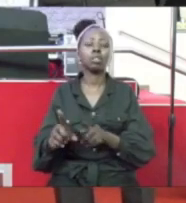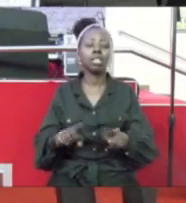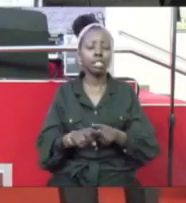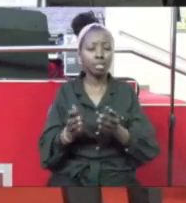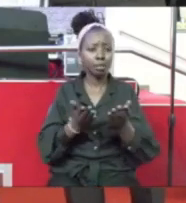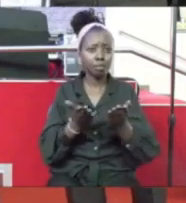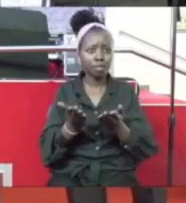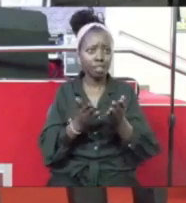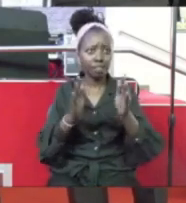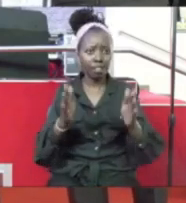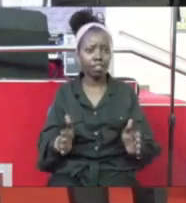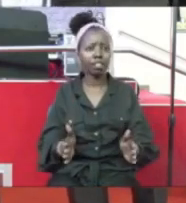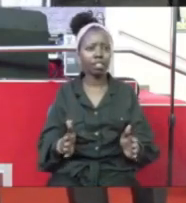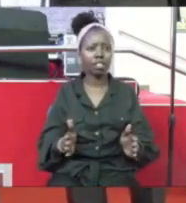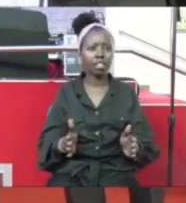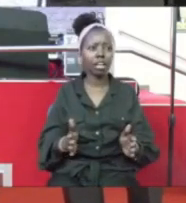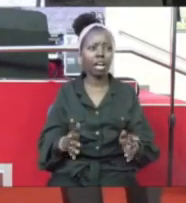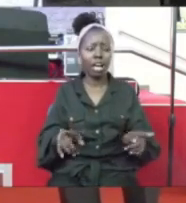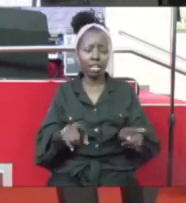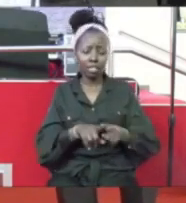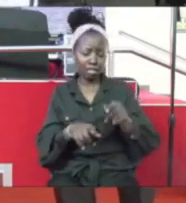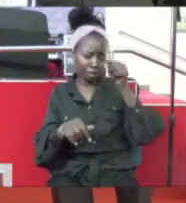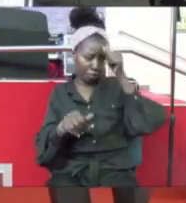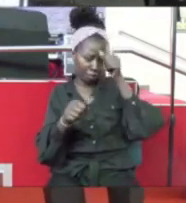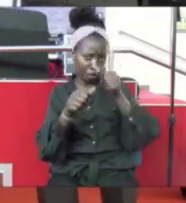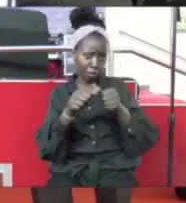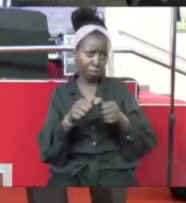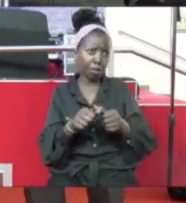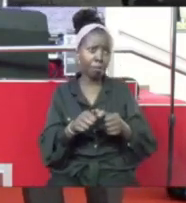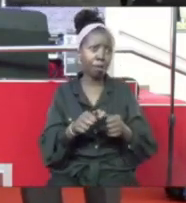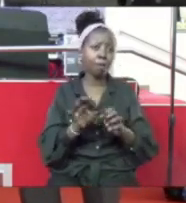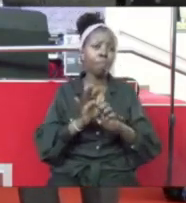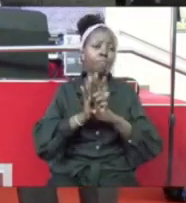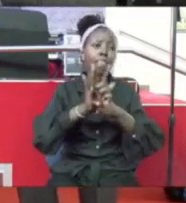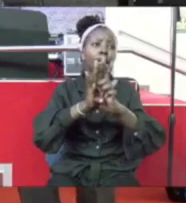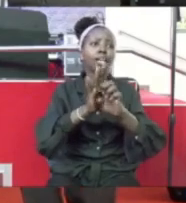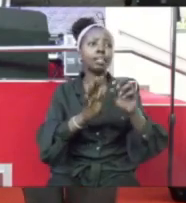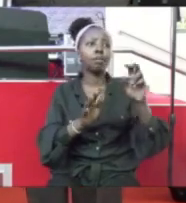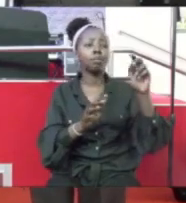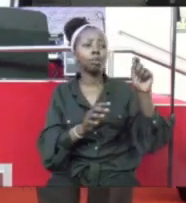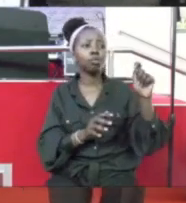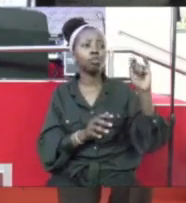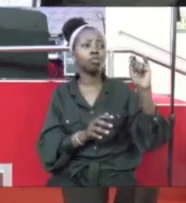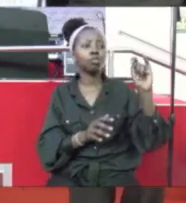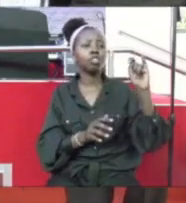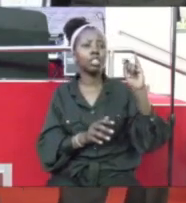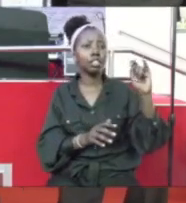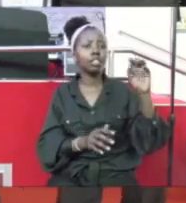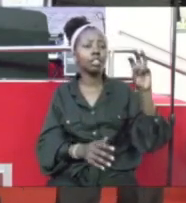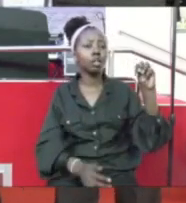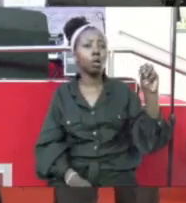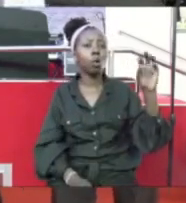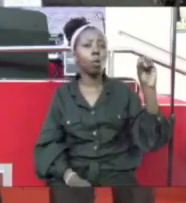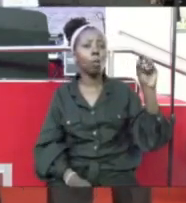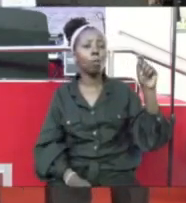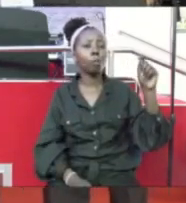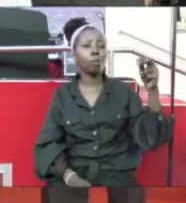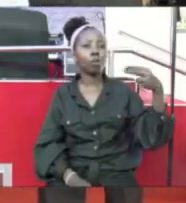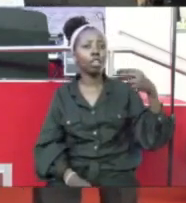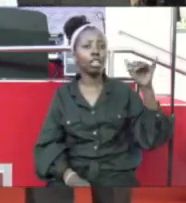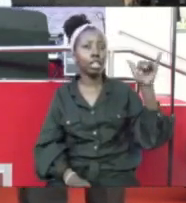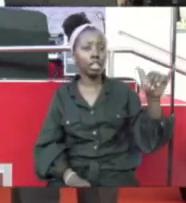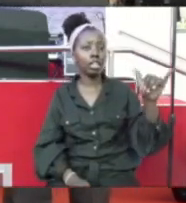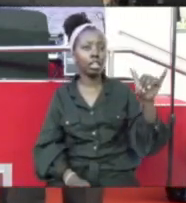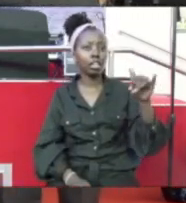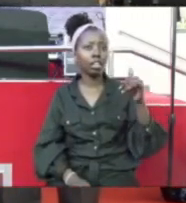have been reminded about the example of Timothy. Na juzi tumekumbushwa kuhusu mfano wa Timotheo. Who we see a